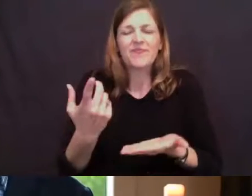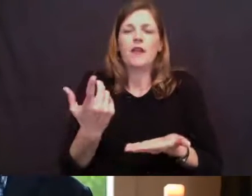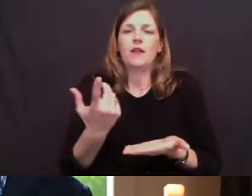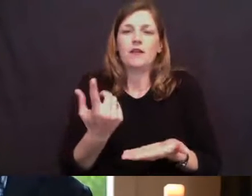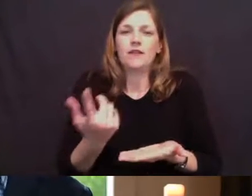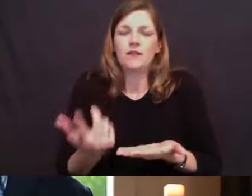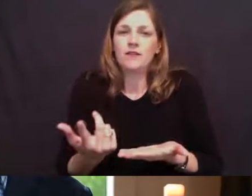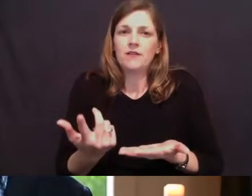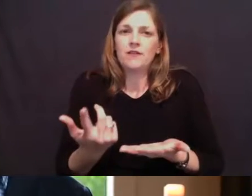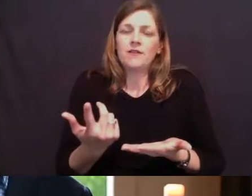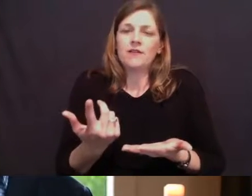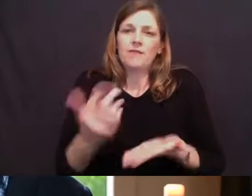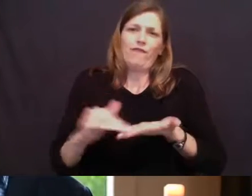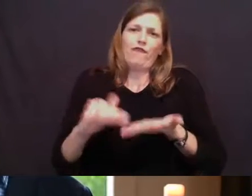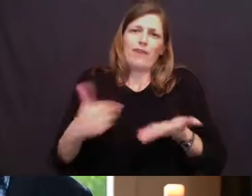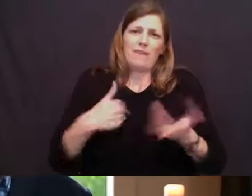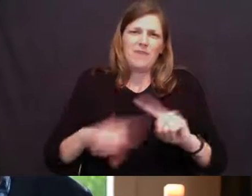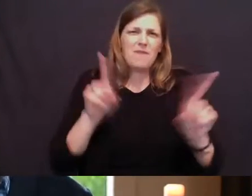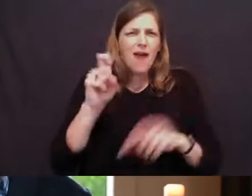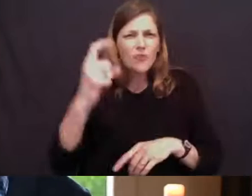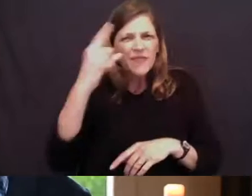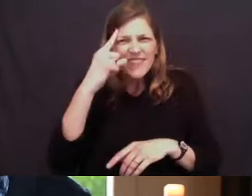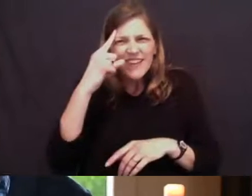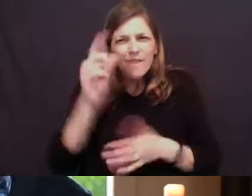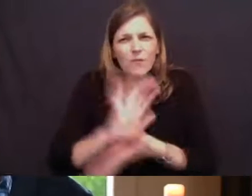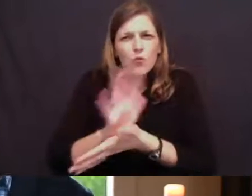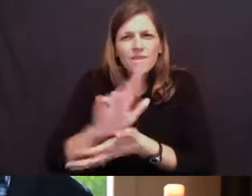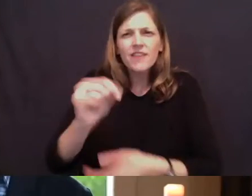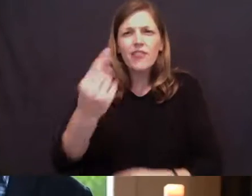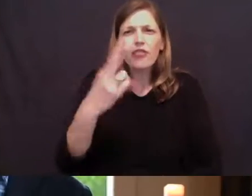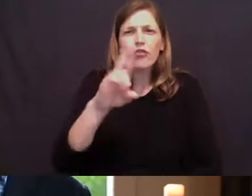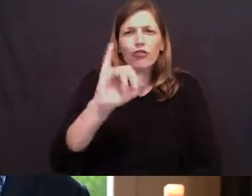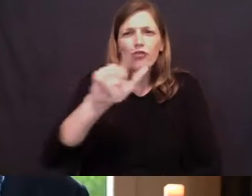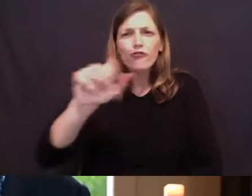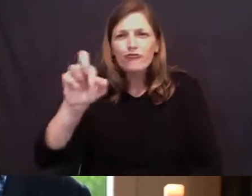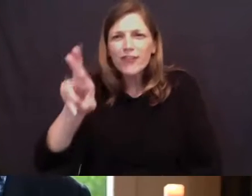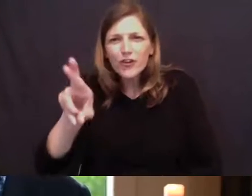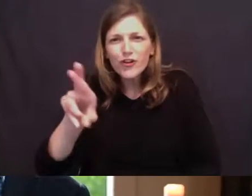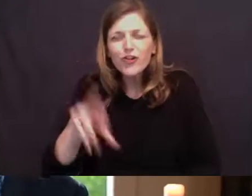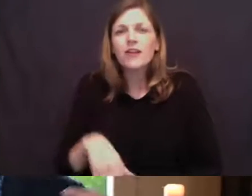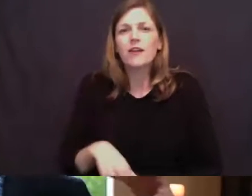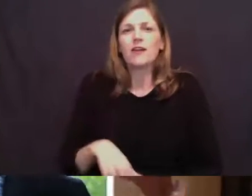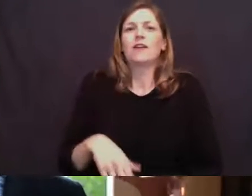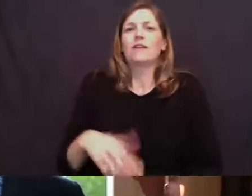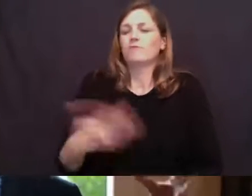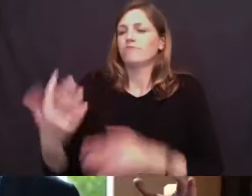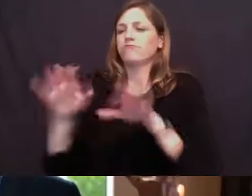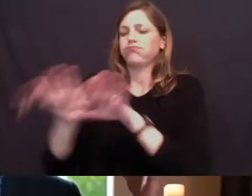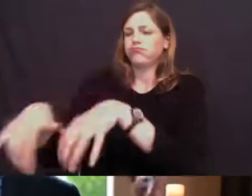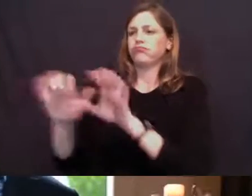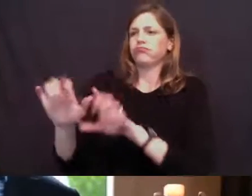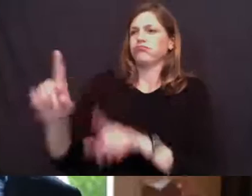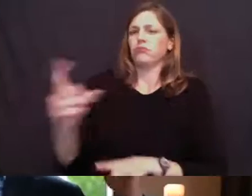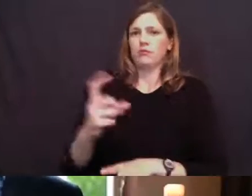You forgive me for this. I can't help but think of the movie Thriller in this moment. Like, and he comes out of the tomb. You can just imagine the awe and